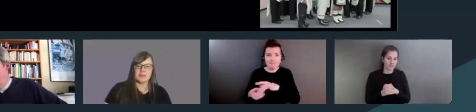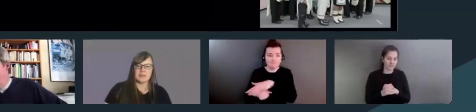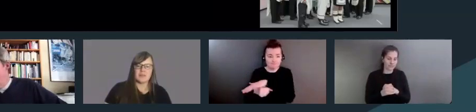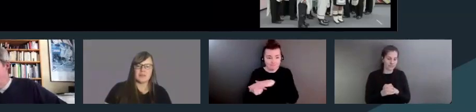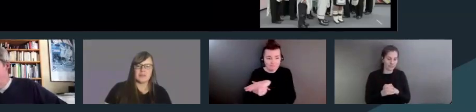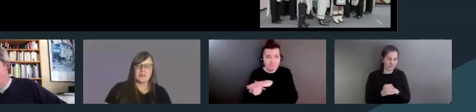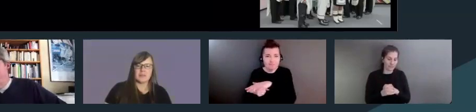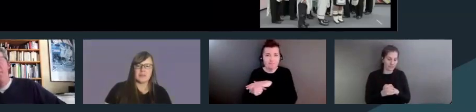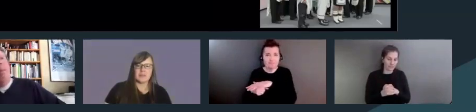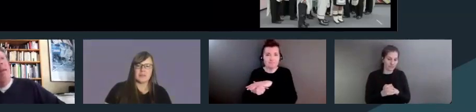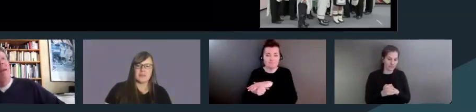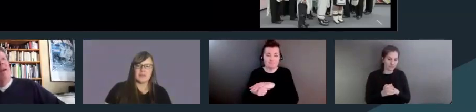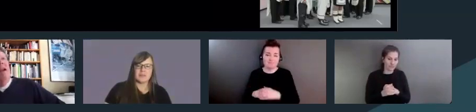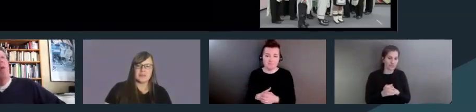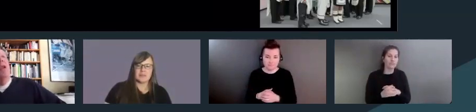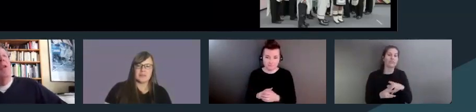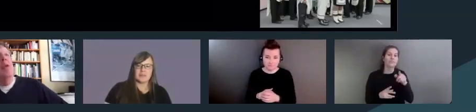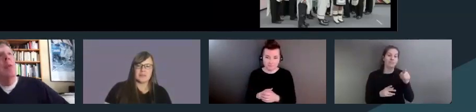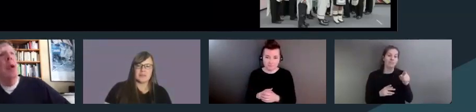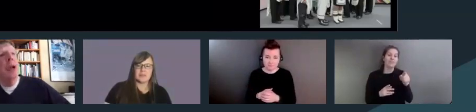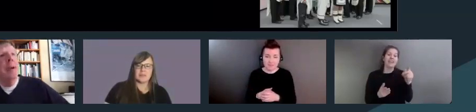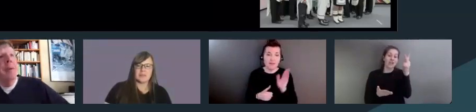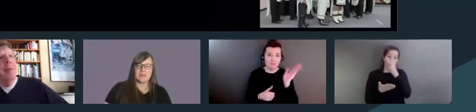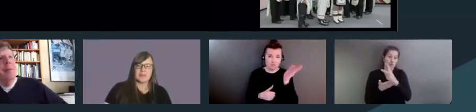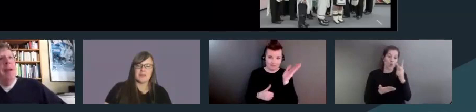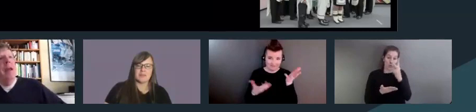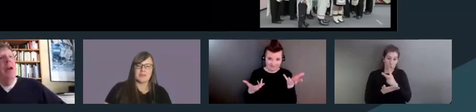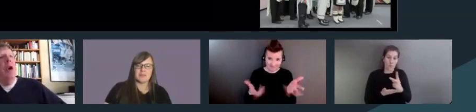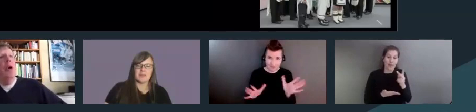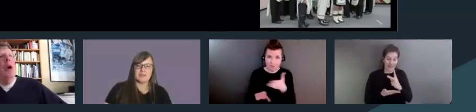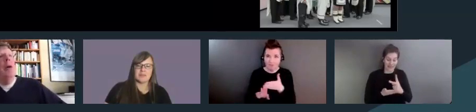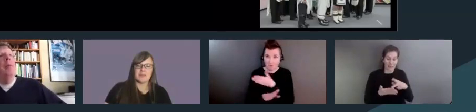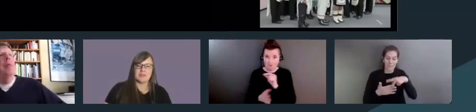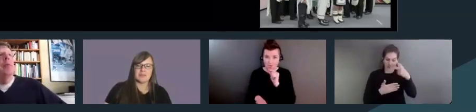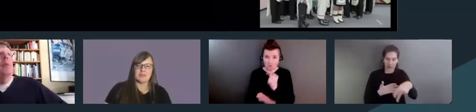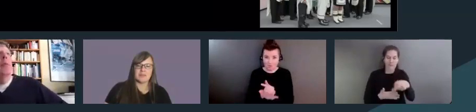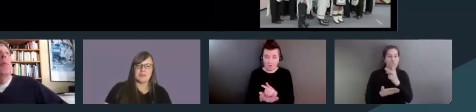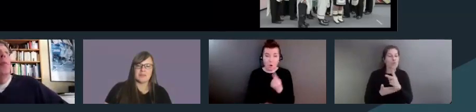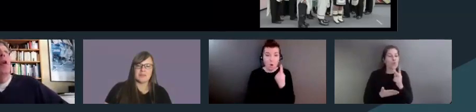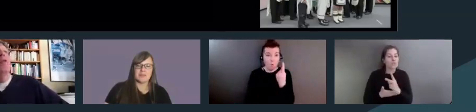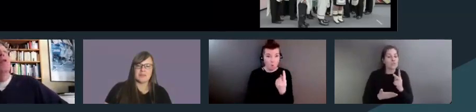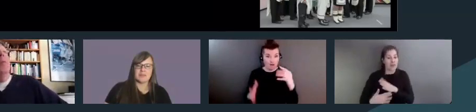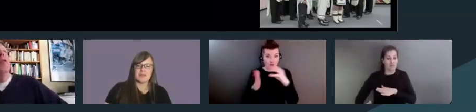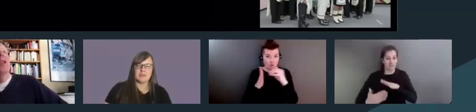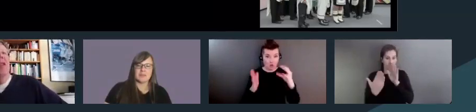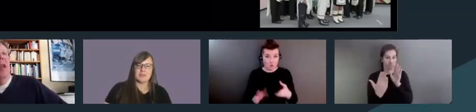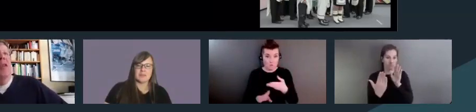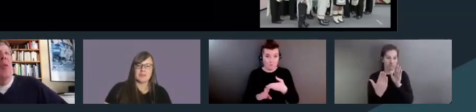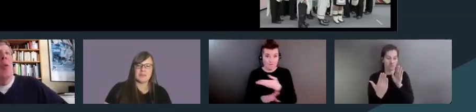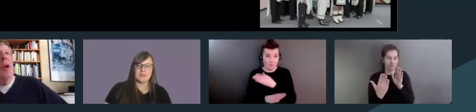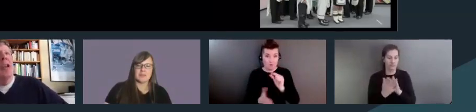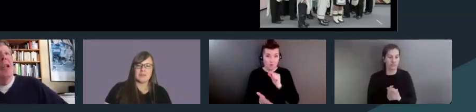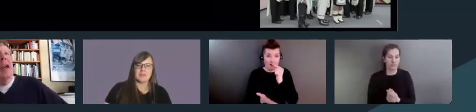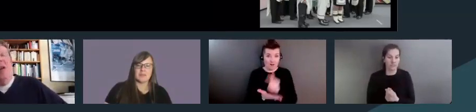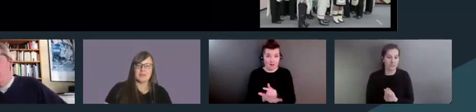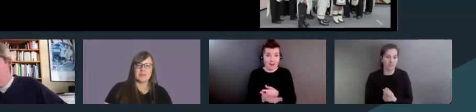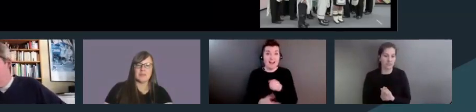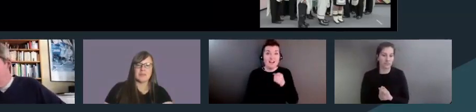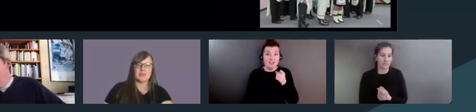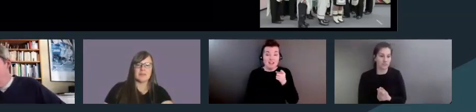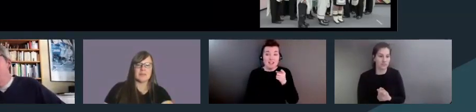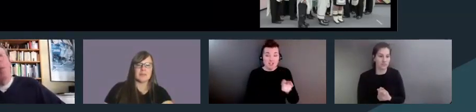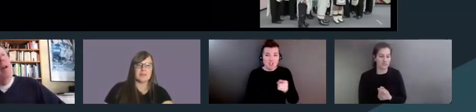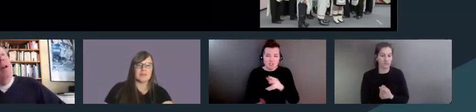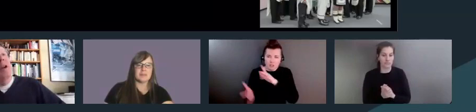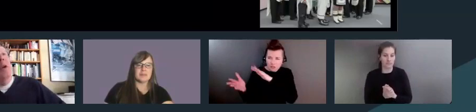the program. As one student put it in her one of her summaries as they were working together